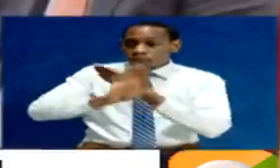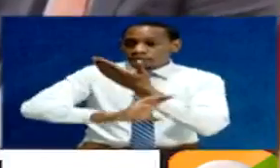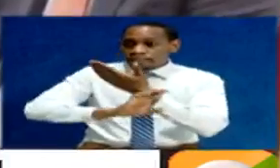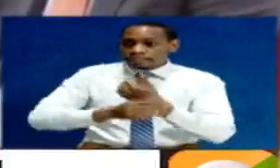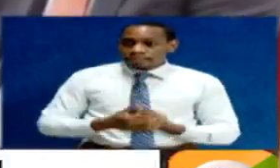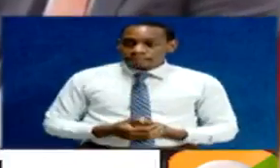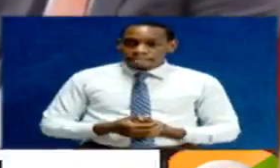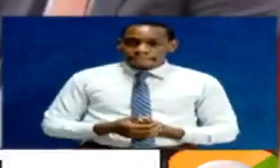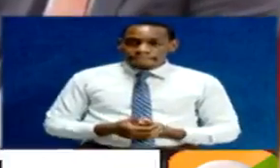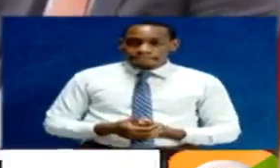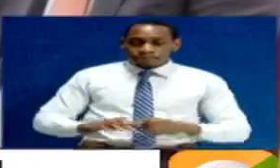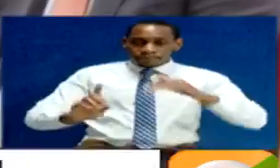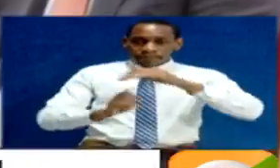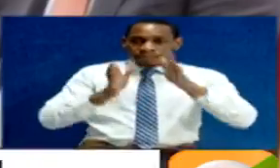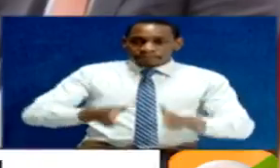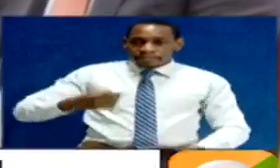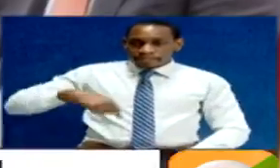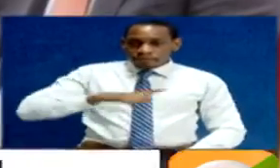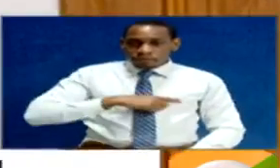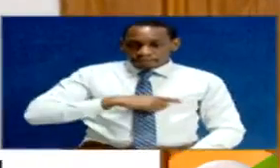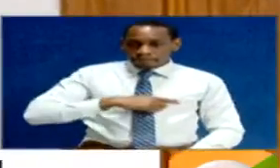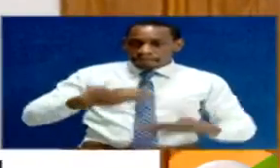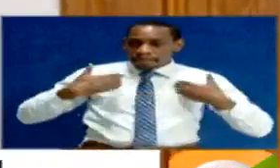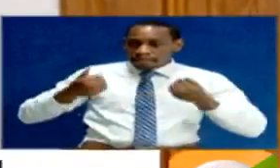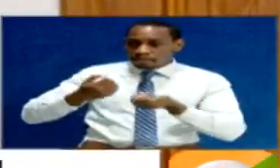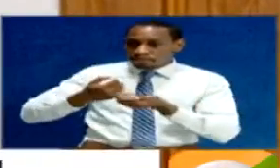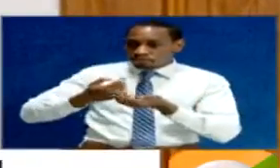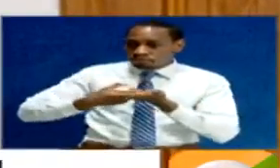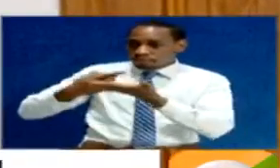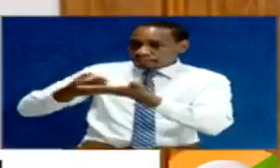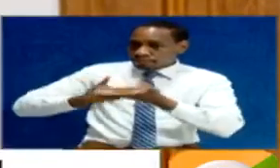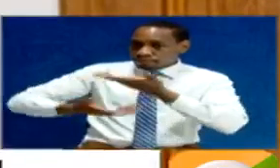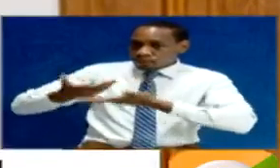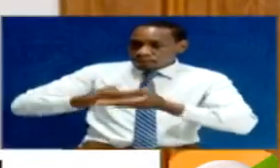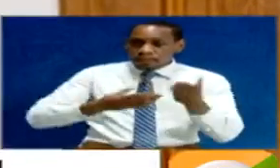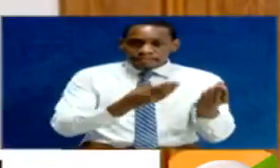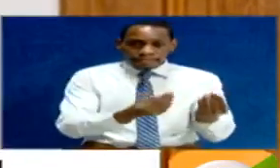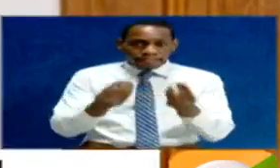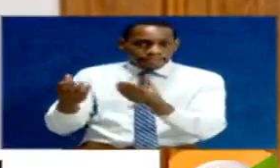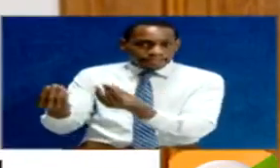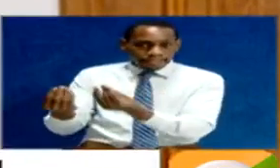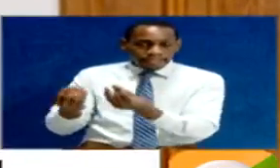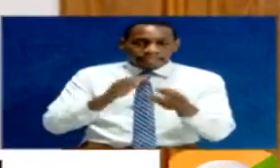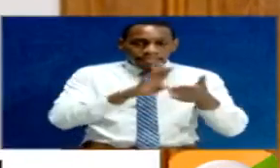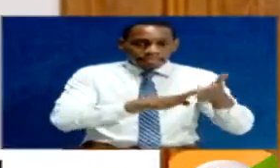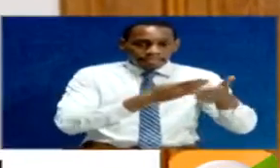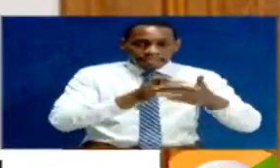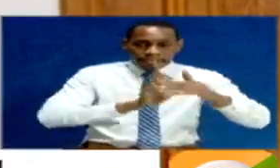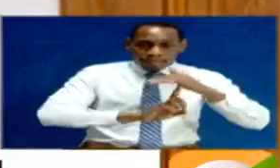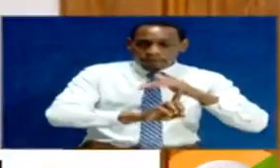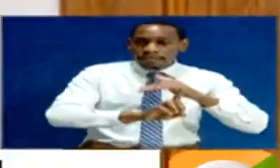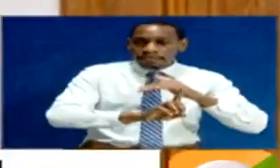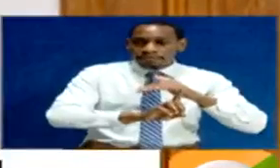nations. Ni kwa waziri wetu wa afya kukaa na kuangalia kurahisisha mfumo wa